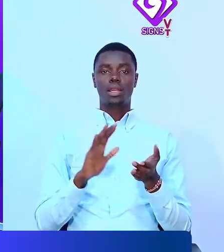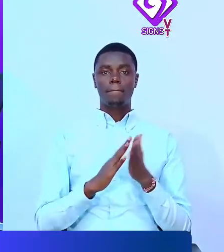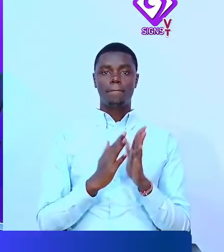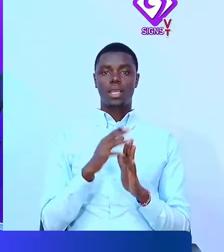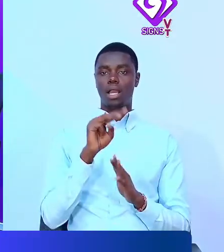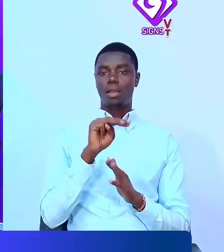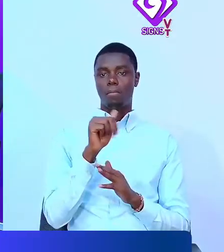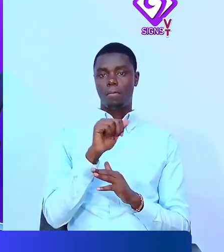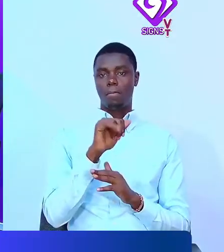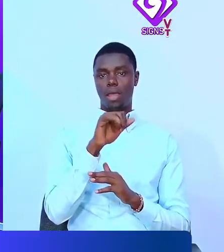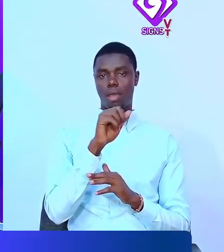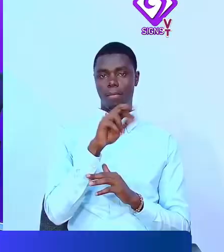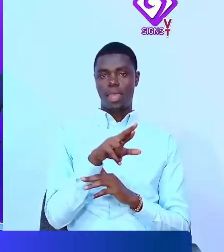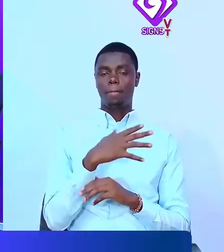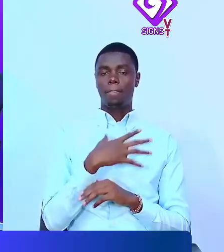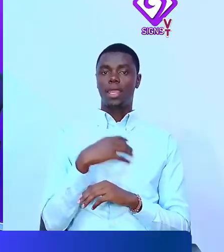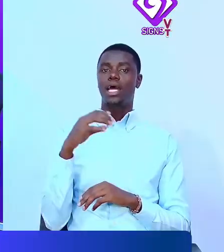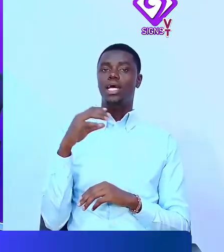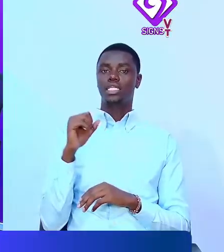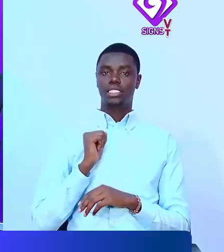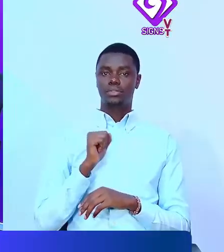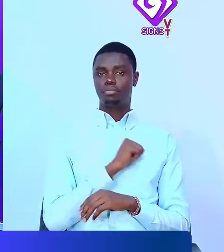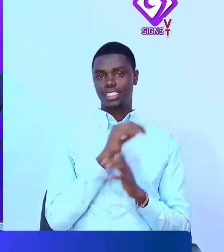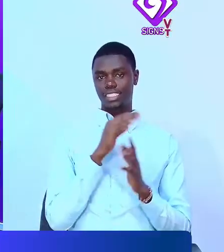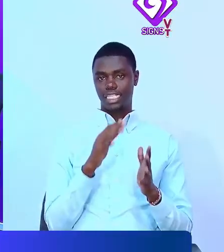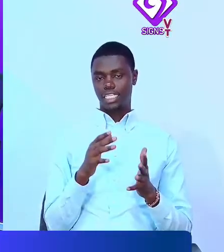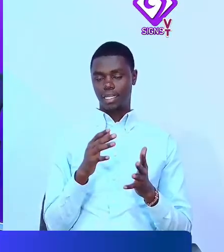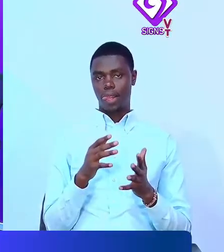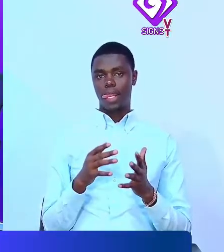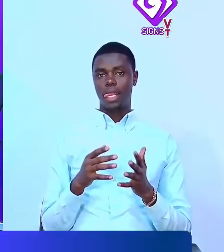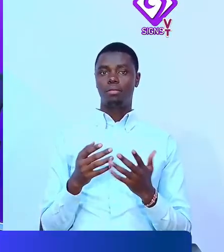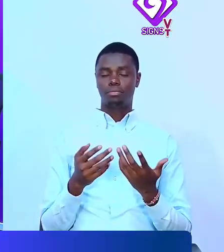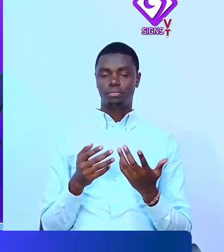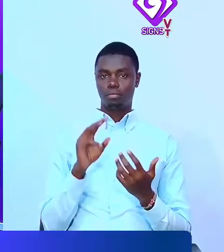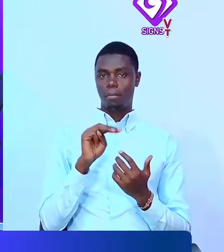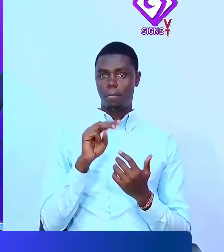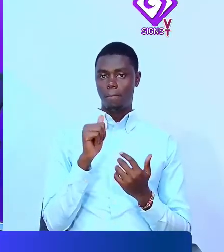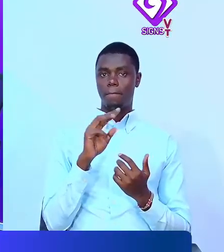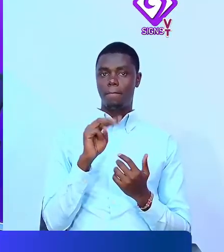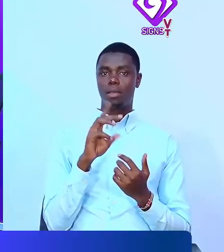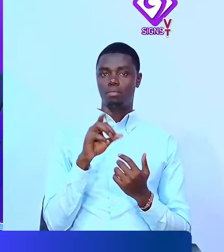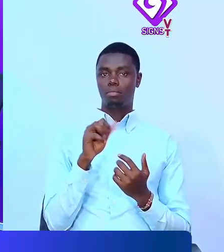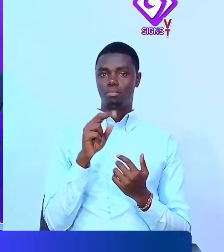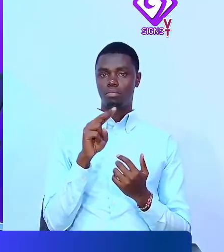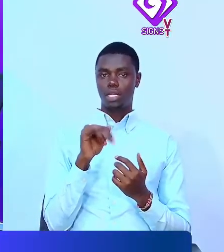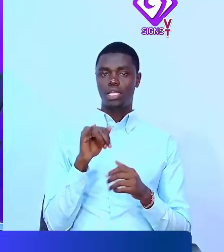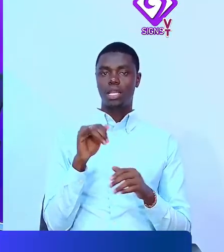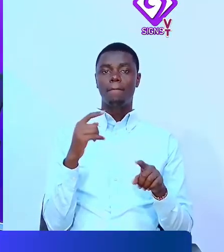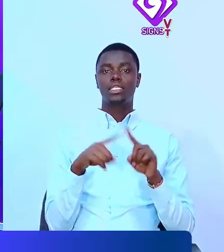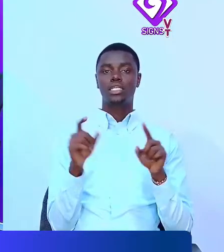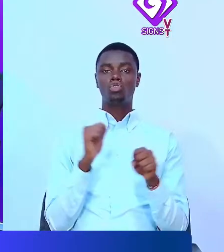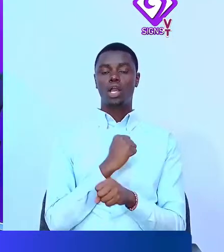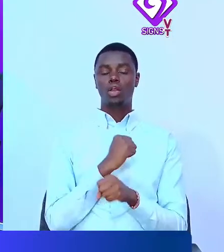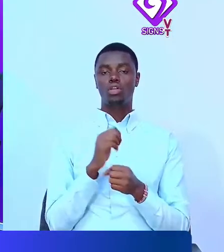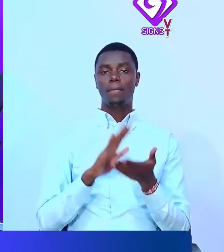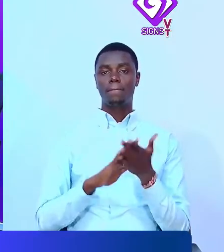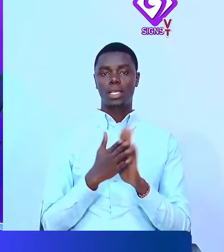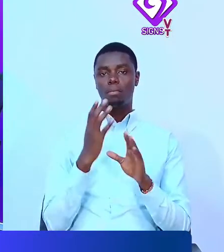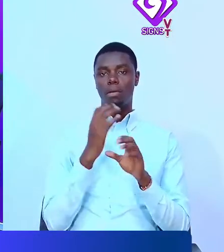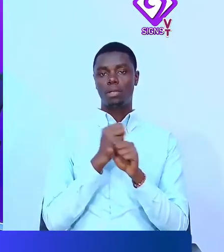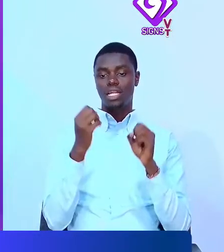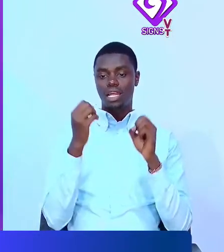become a senator. Just as the recent mayor of New York. New York City, Mamdani. But you cannot become president if you are